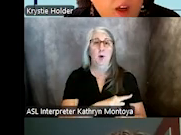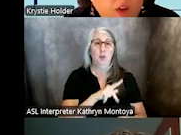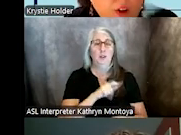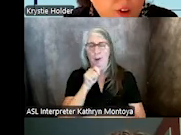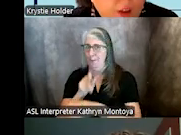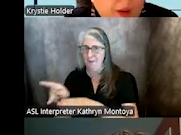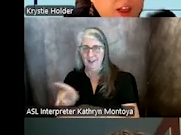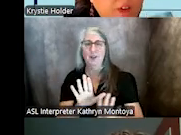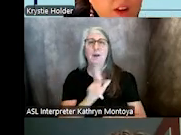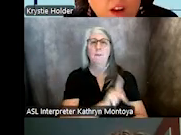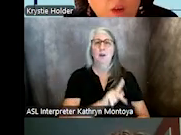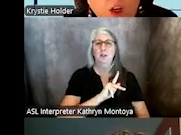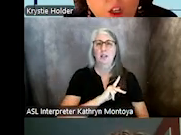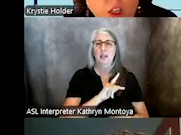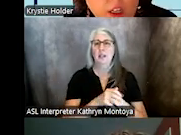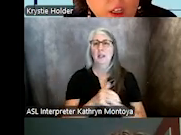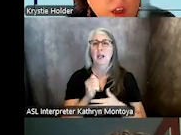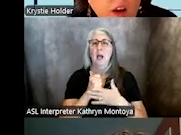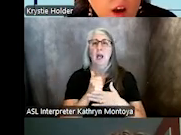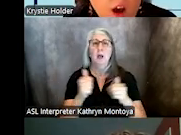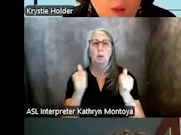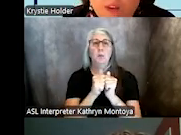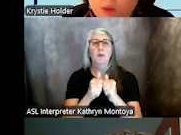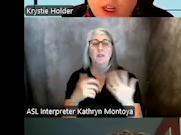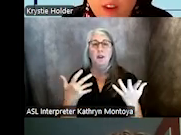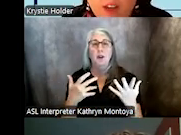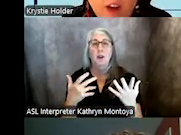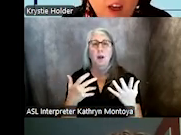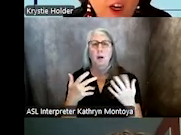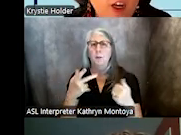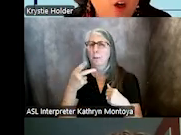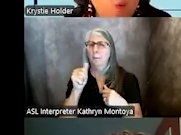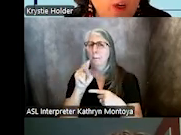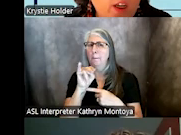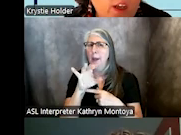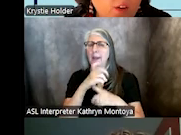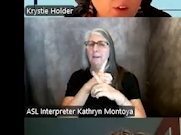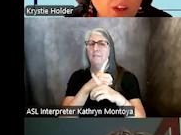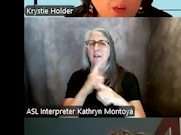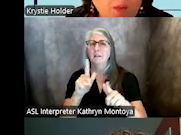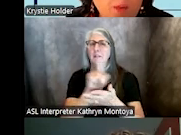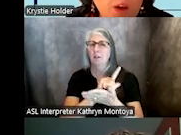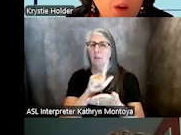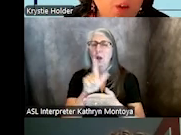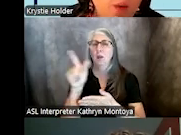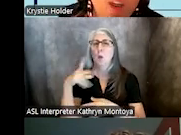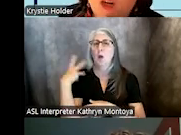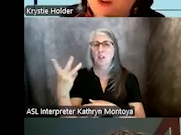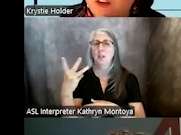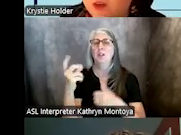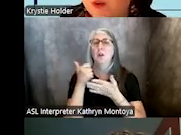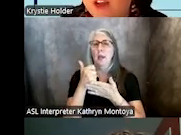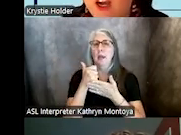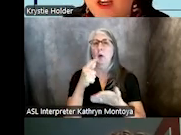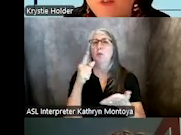with overturning the panic defense law in Washington. And for me as an ally, when interviews came up, it was my time